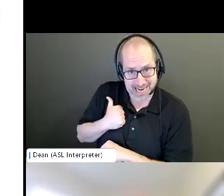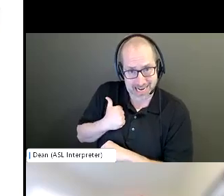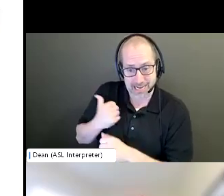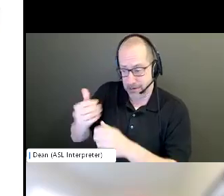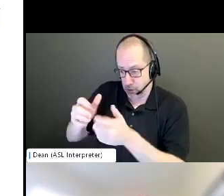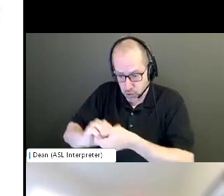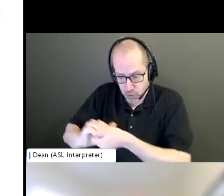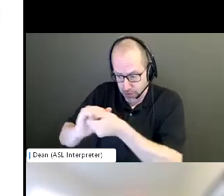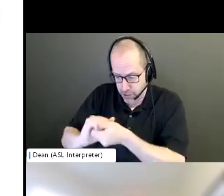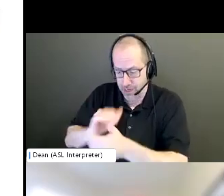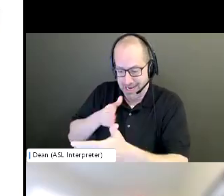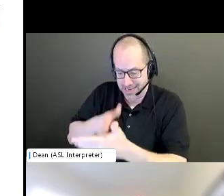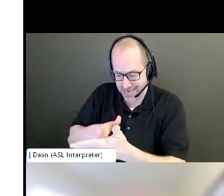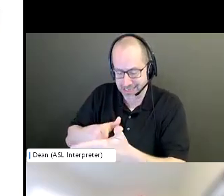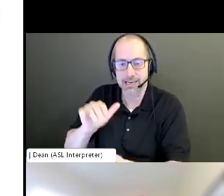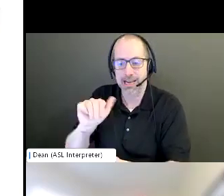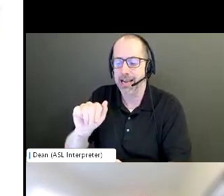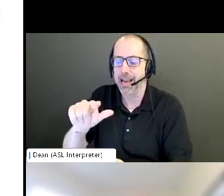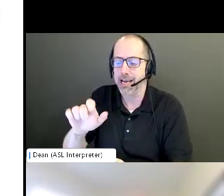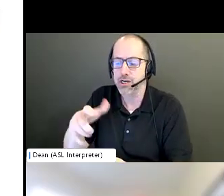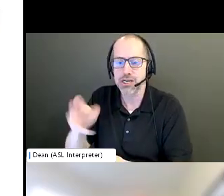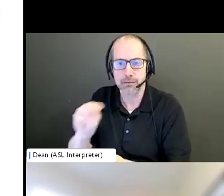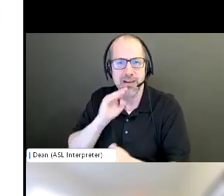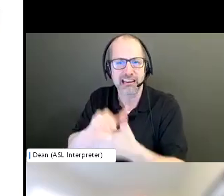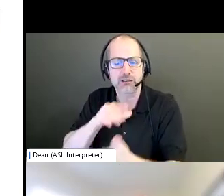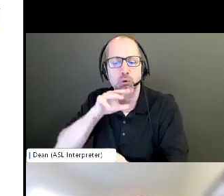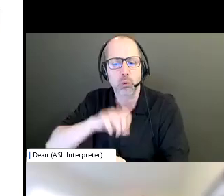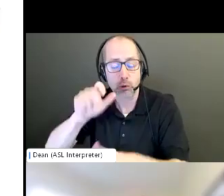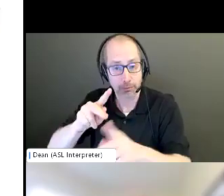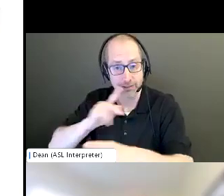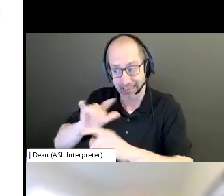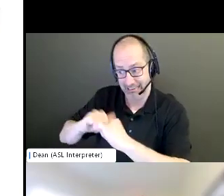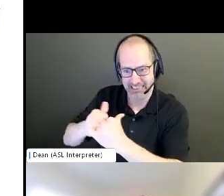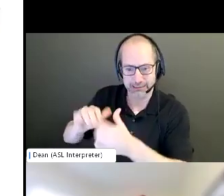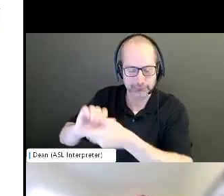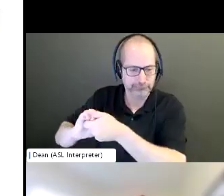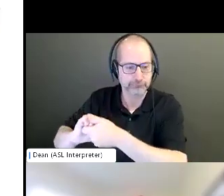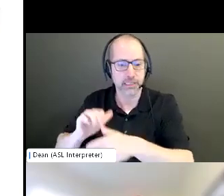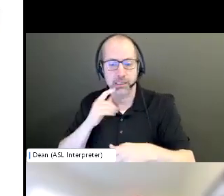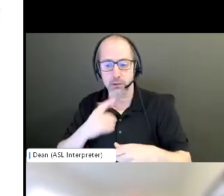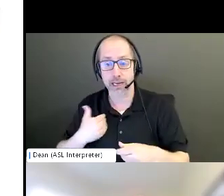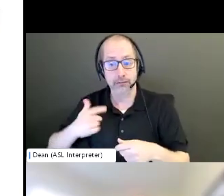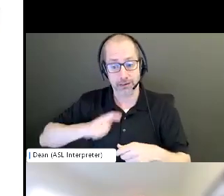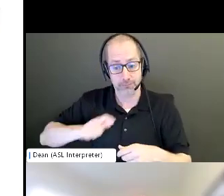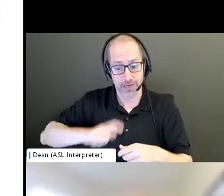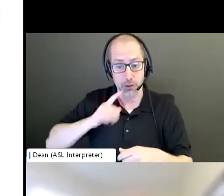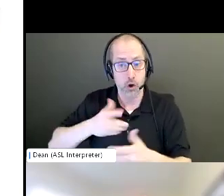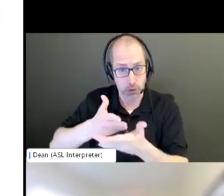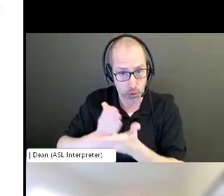Ageism. We are having a webinar tomorrow just talking about the UN Convention on the Rights of Older Persons. So sign up if you haven't done that so